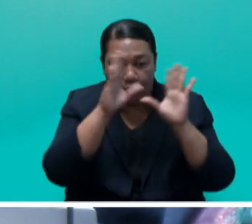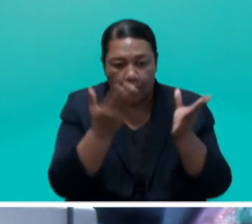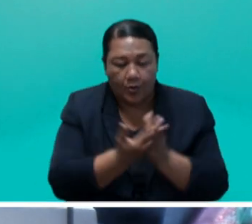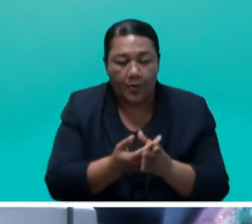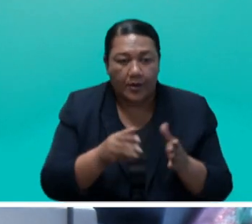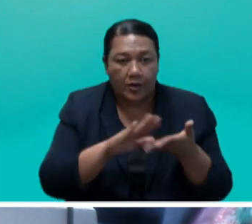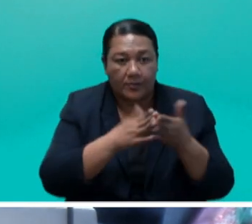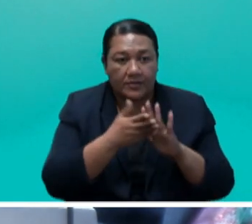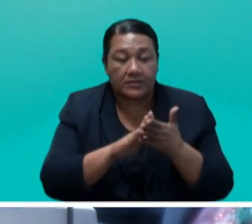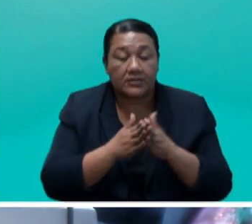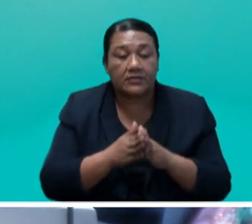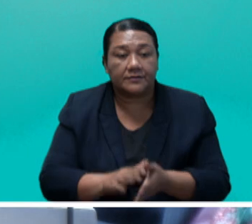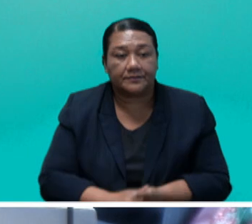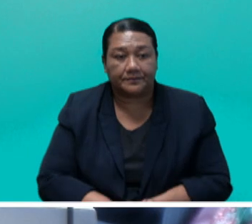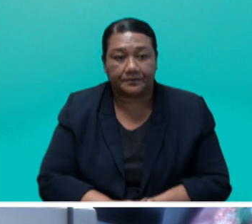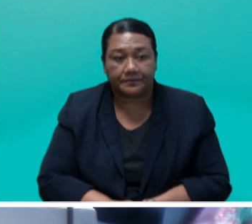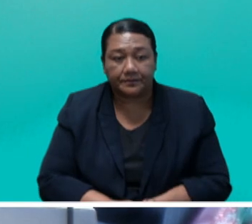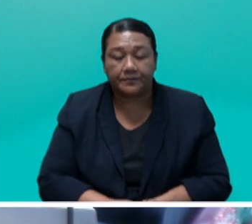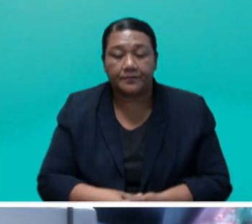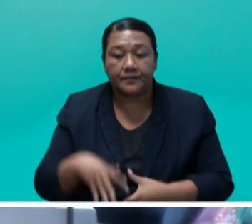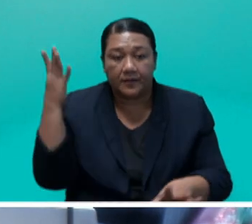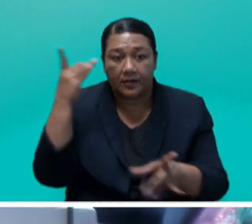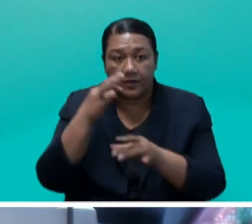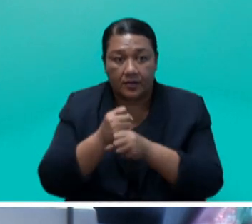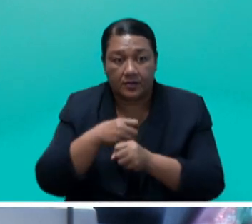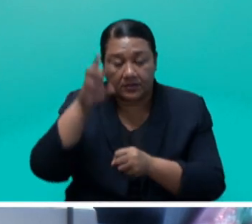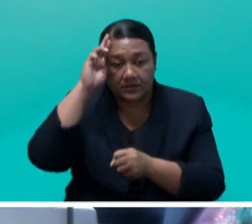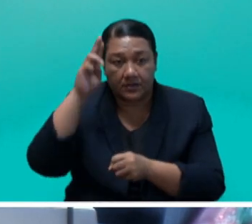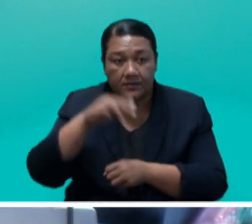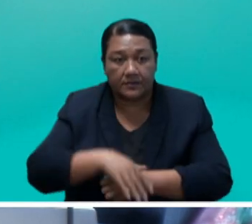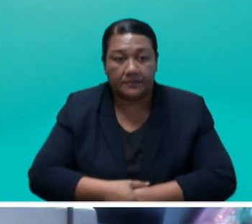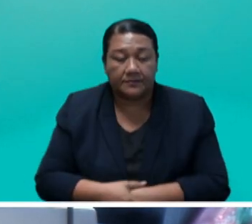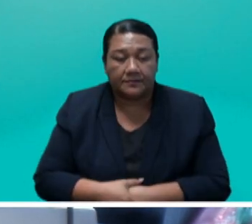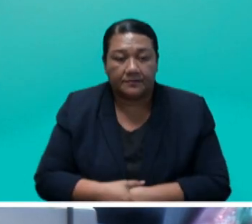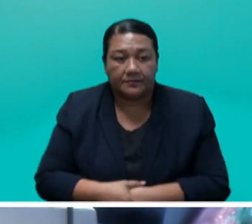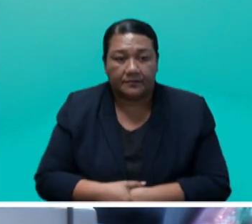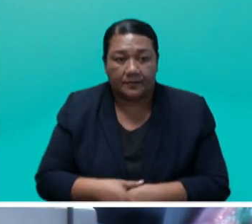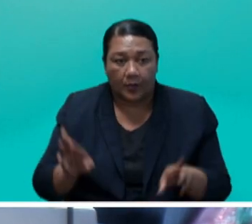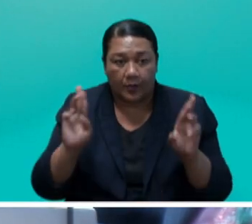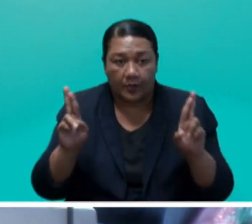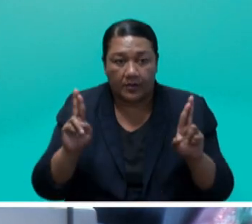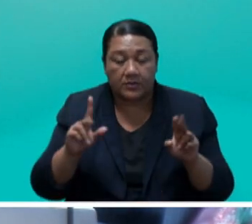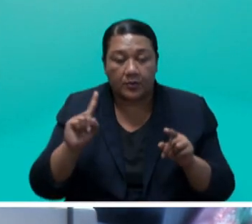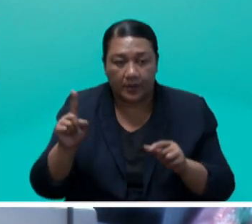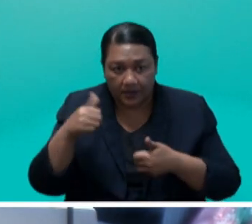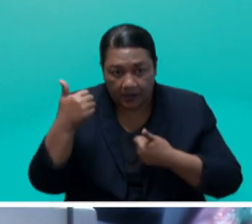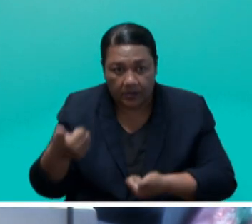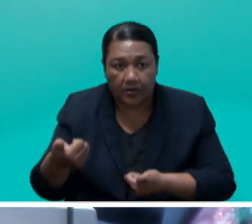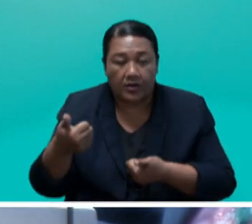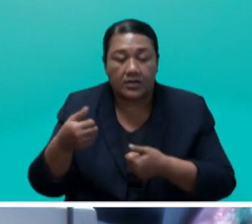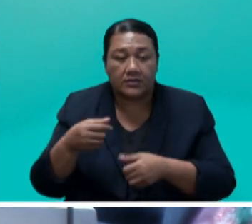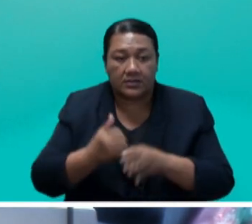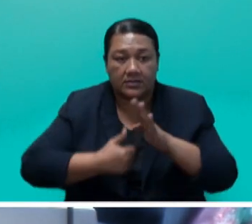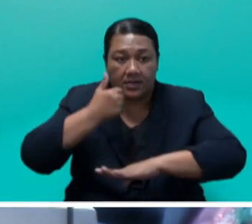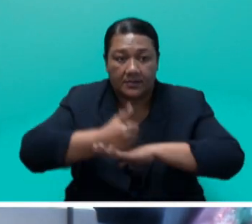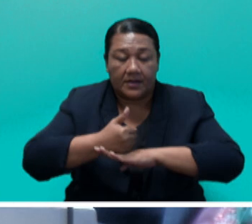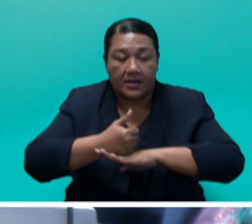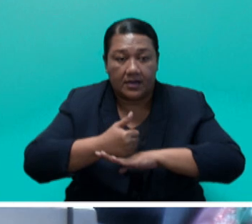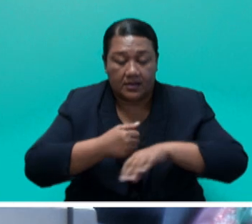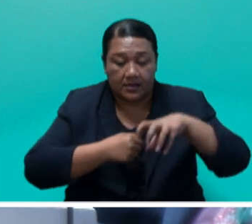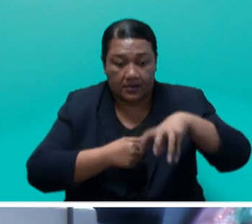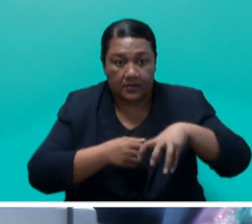shaping the future and ensuring that we have the best outcomes for our nation of Fiji and for our peoples. Fiji is